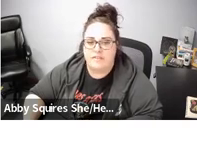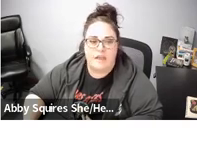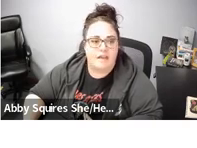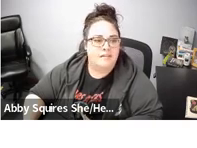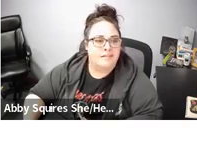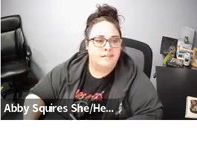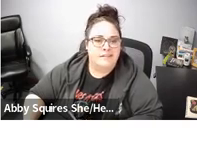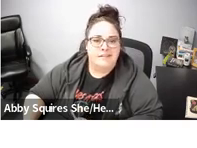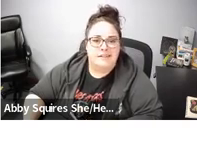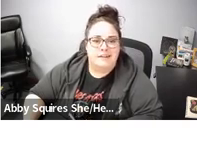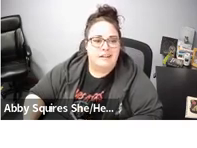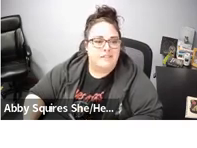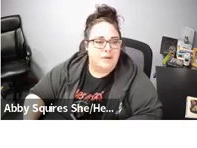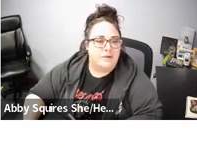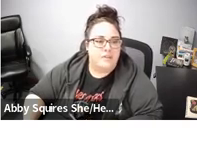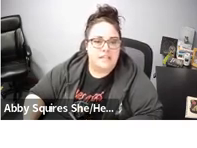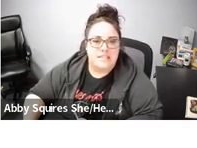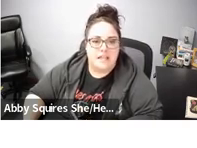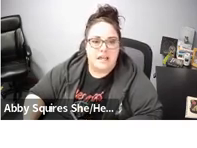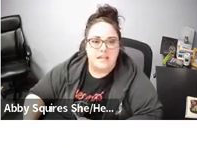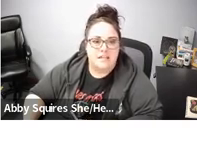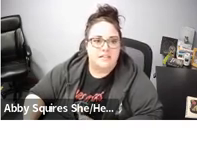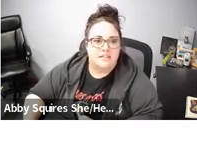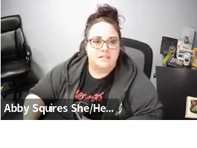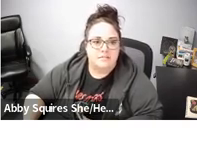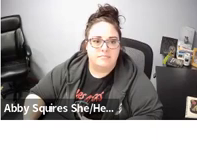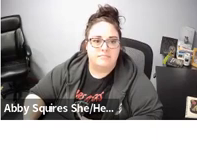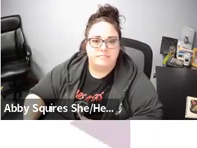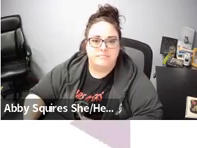back and rate that. If you want to go to the next slide.